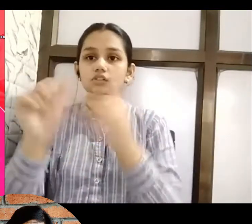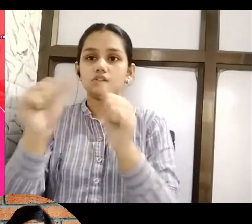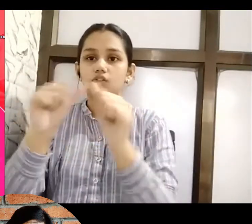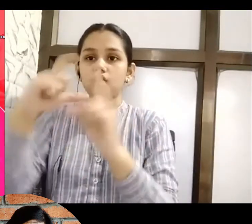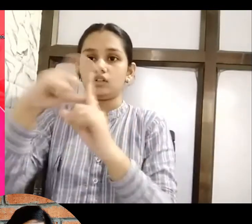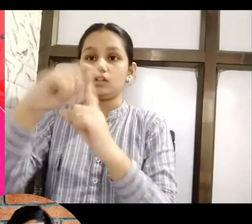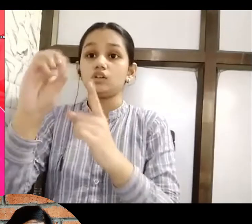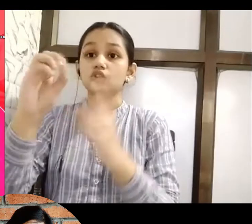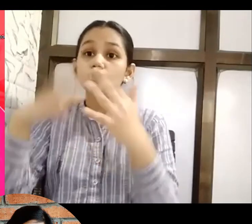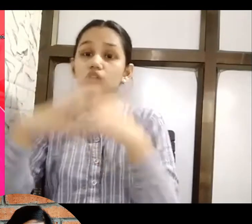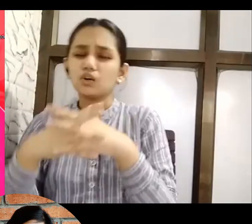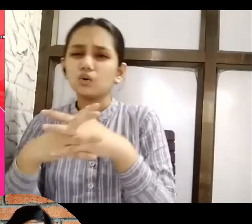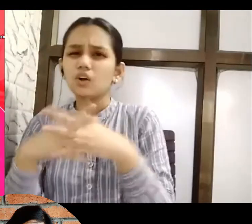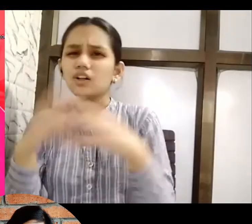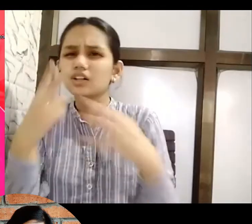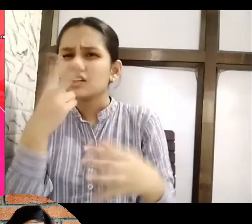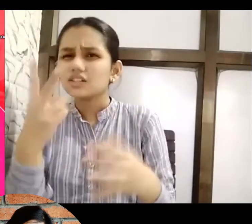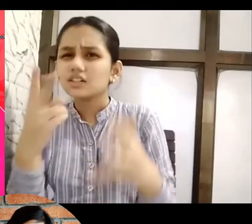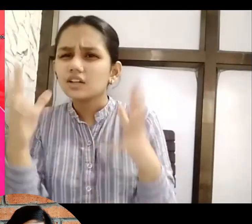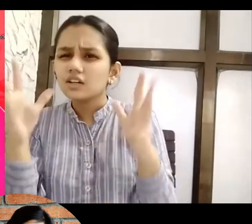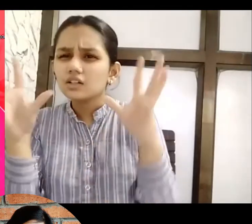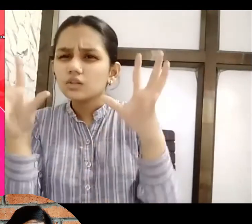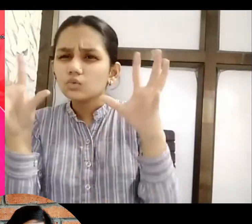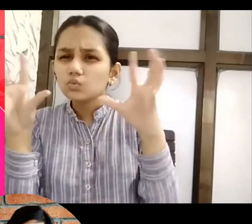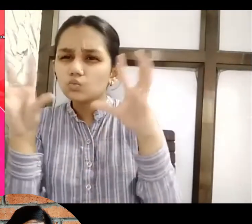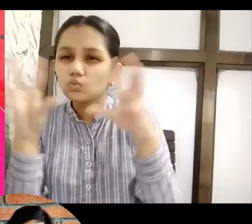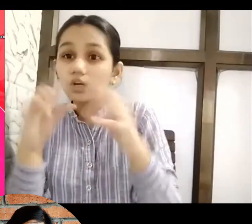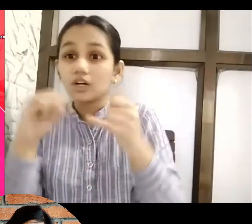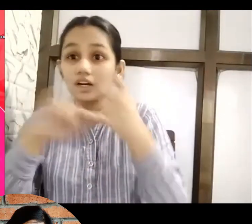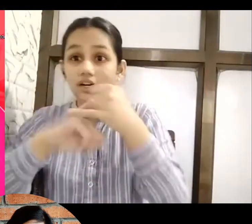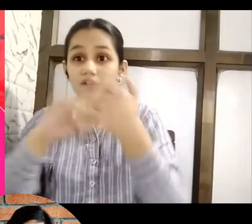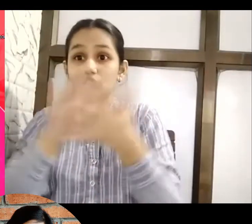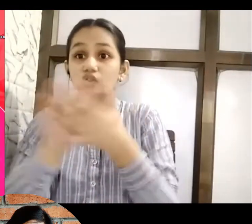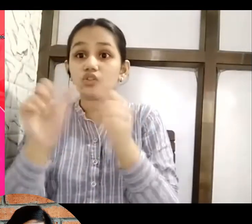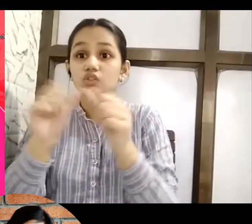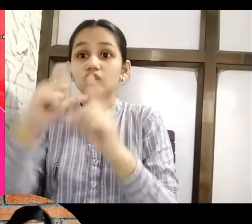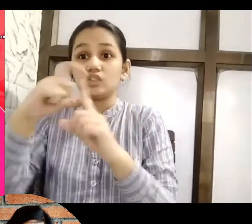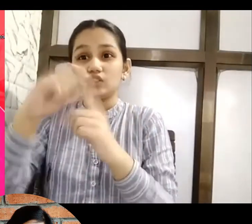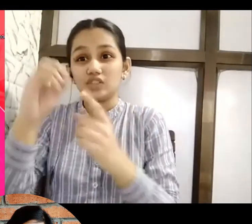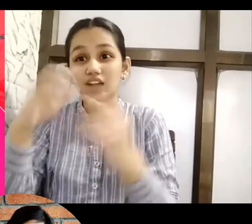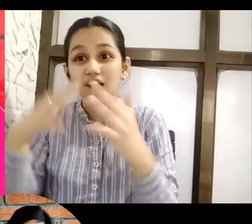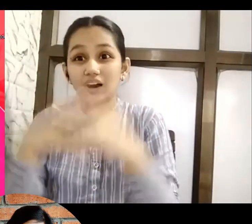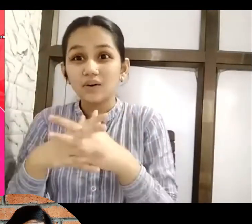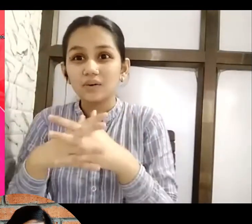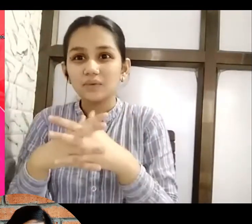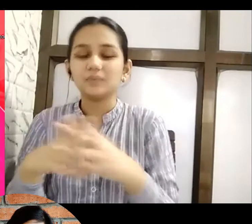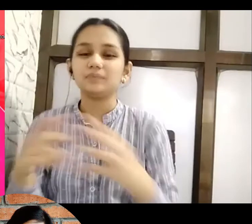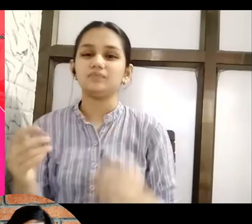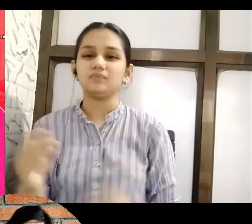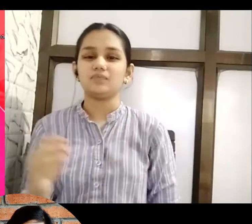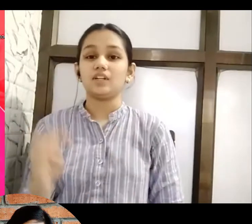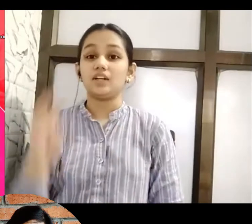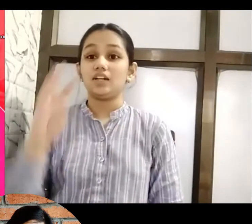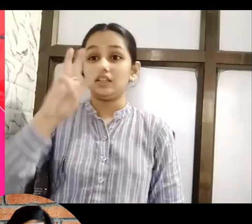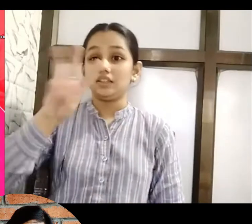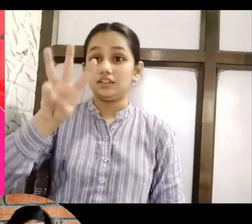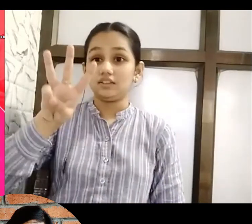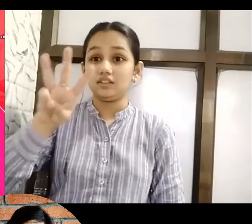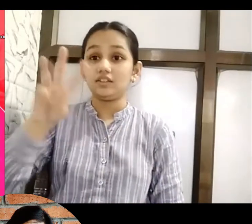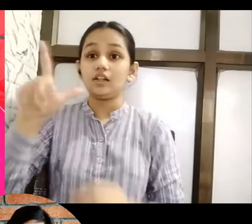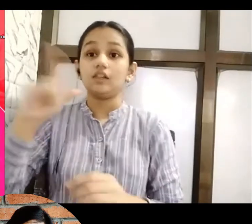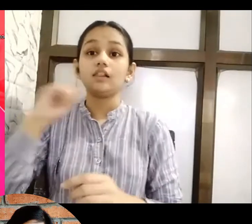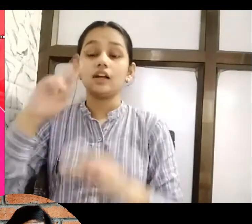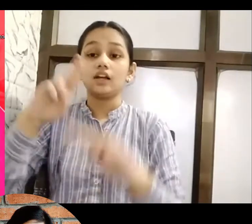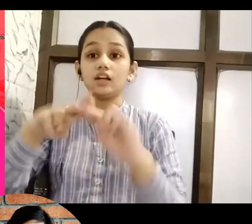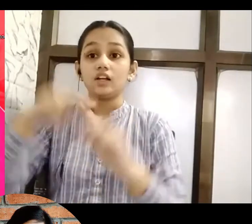you will see a slight shadow over here. Right? If I say lift, you will see a slight